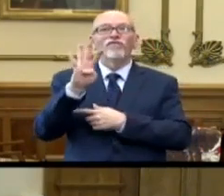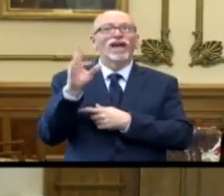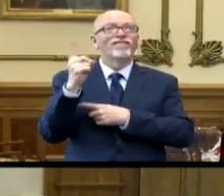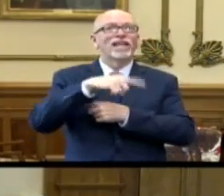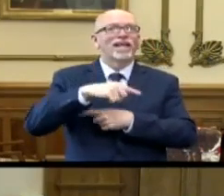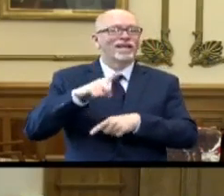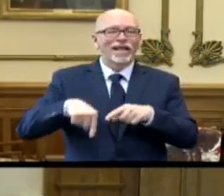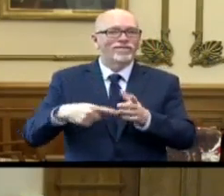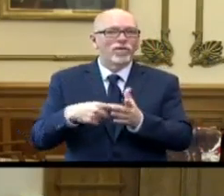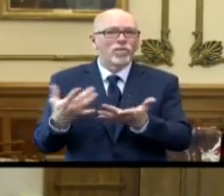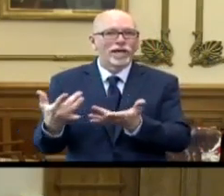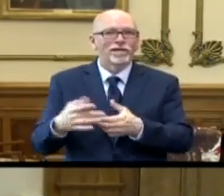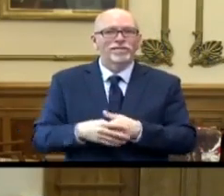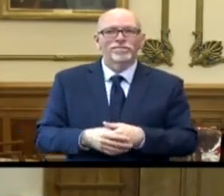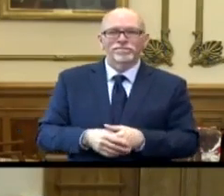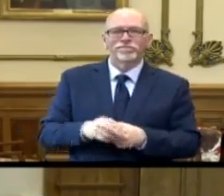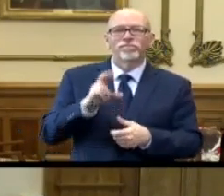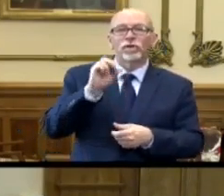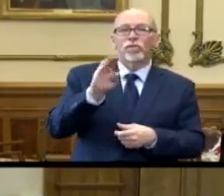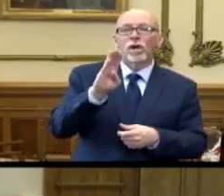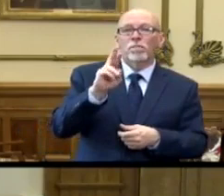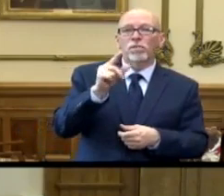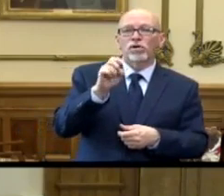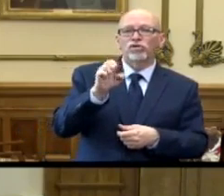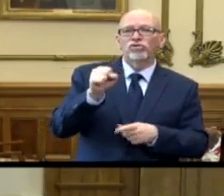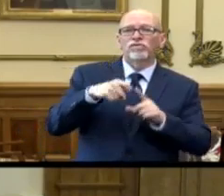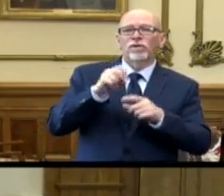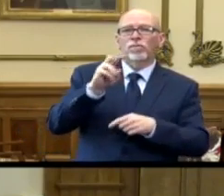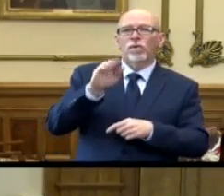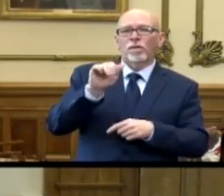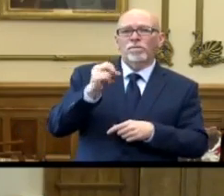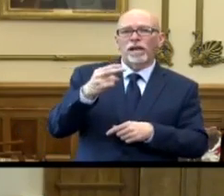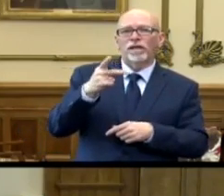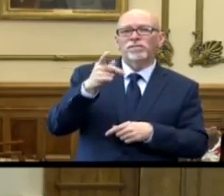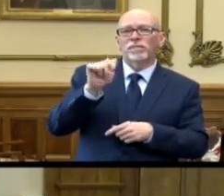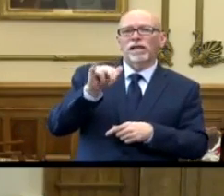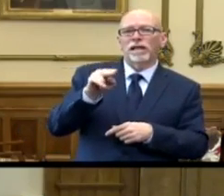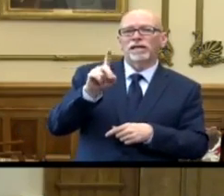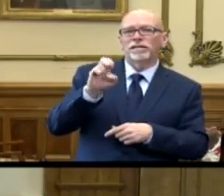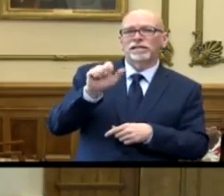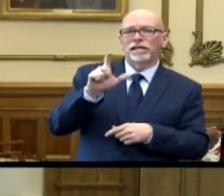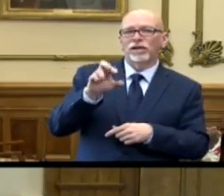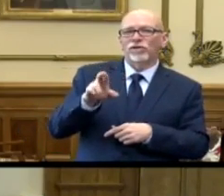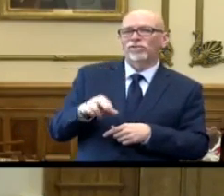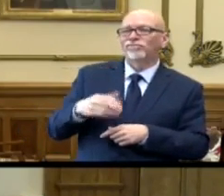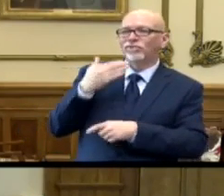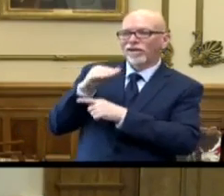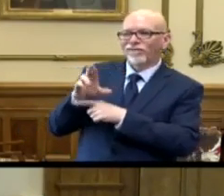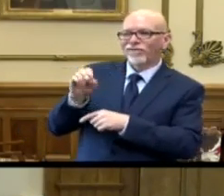didn't. Rob Burgess, the Wabash Plain Dealer. Good afternoon, Rob.